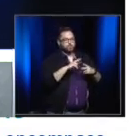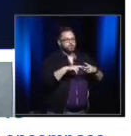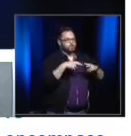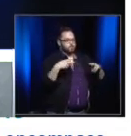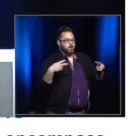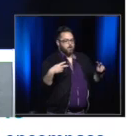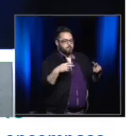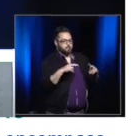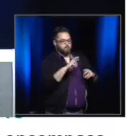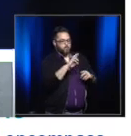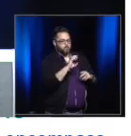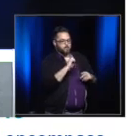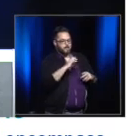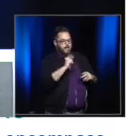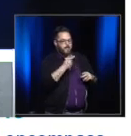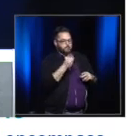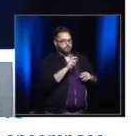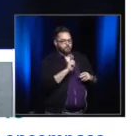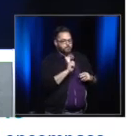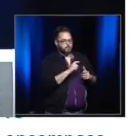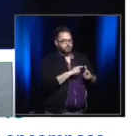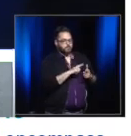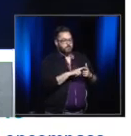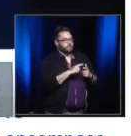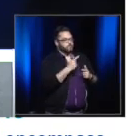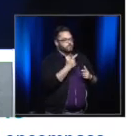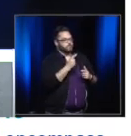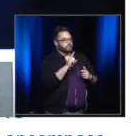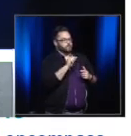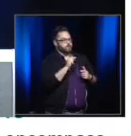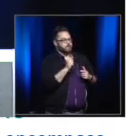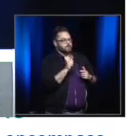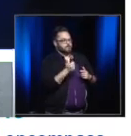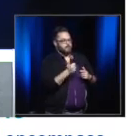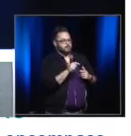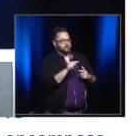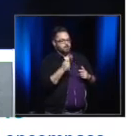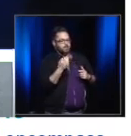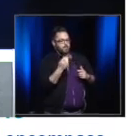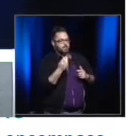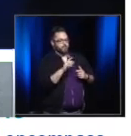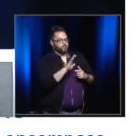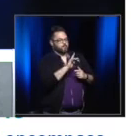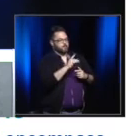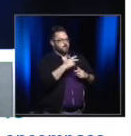recapture, and in 2010-11 we had 55 dolphins. We had